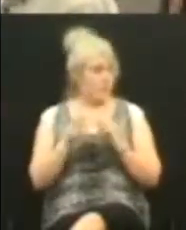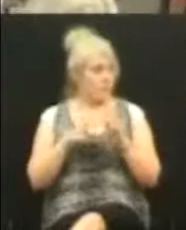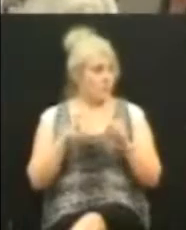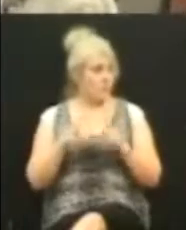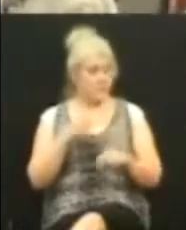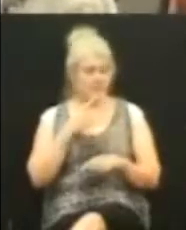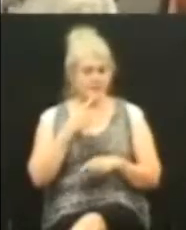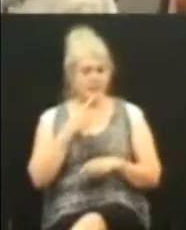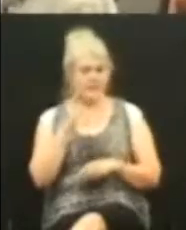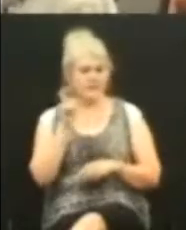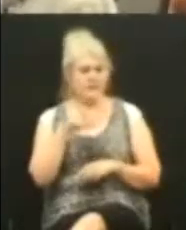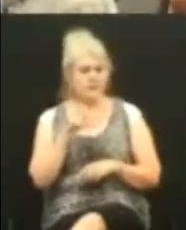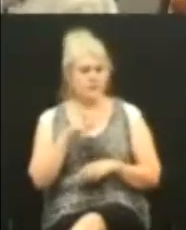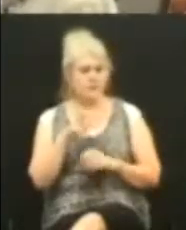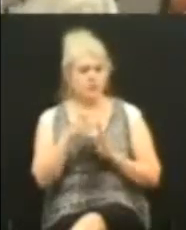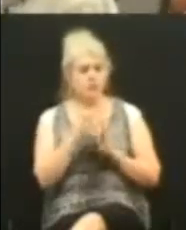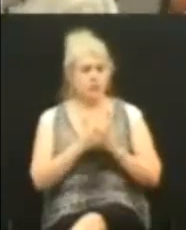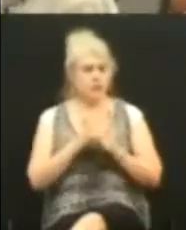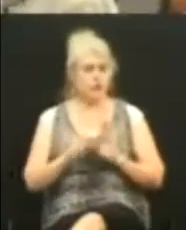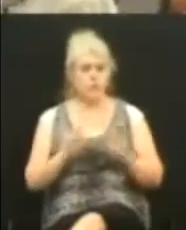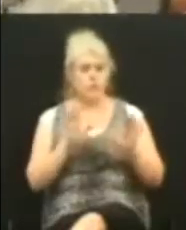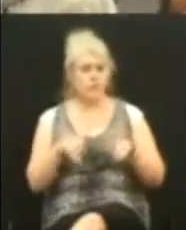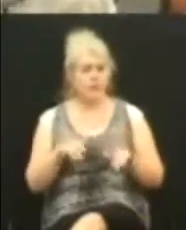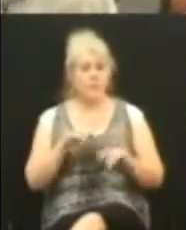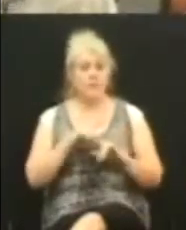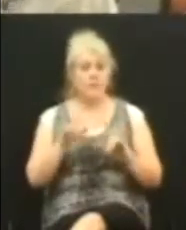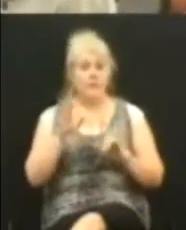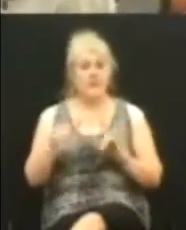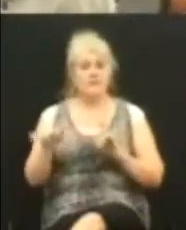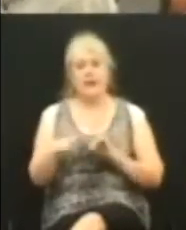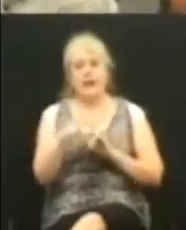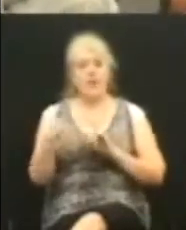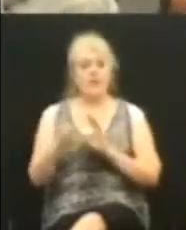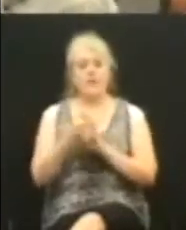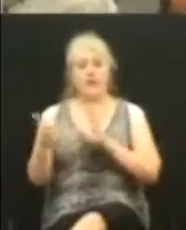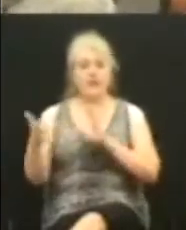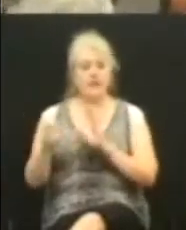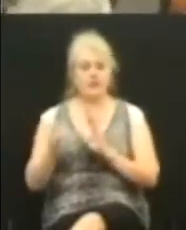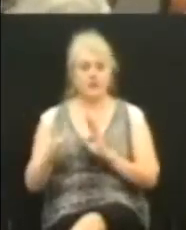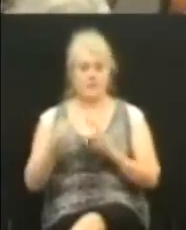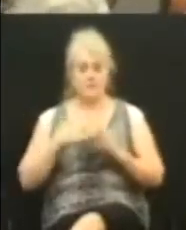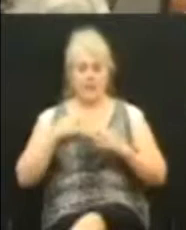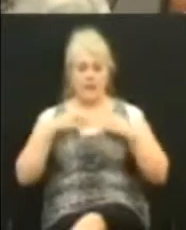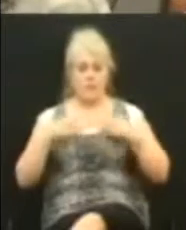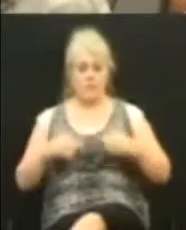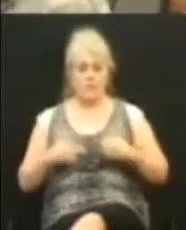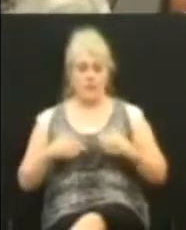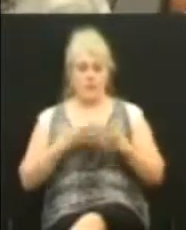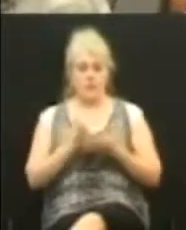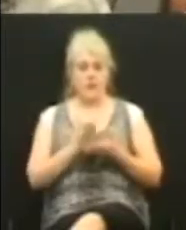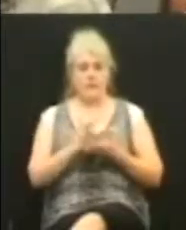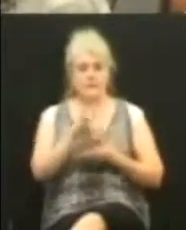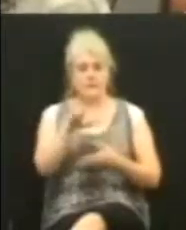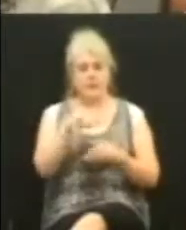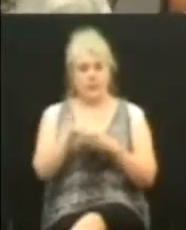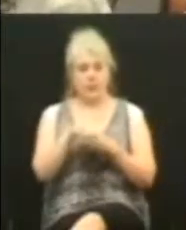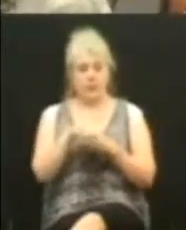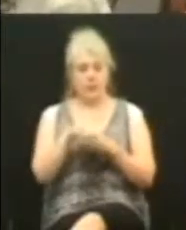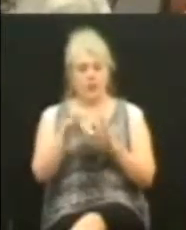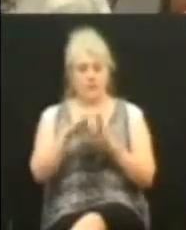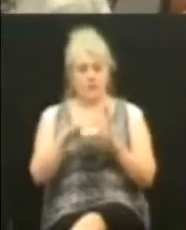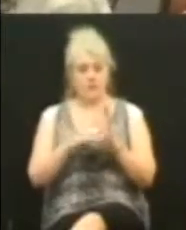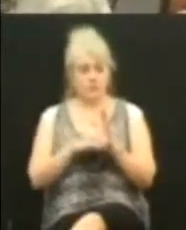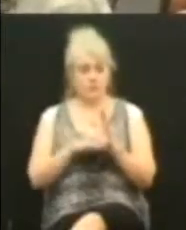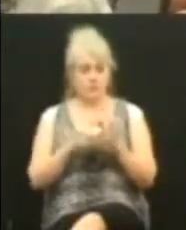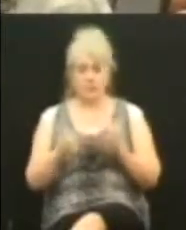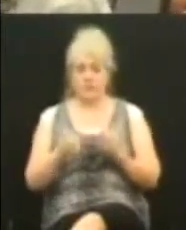to do an arrest of the city council. Well, that's a violation, another violation of my human rights. It's in the Constitution, by the way. So as much as